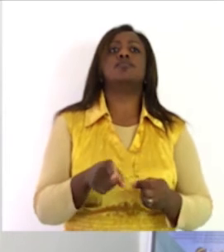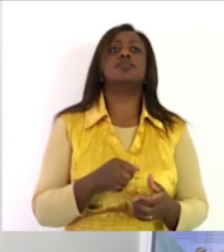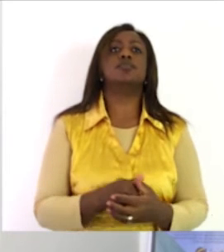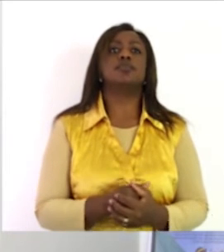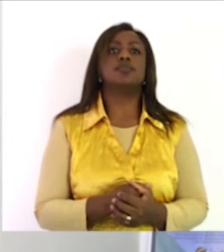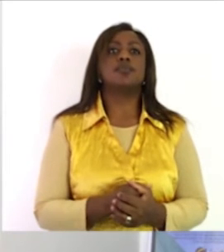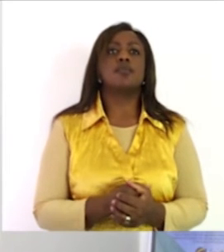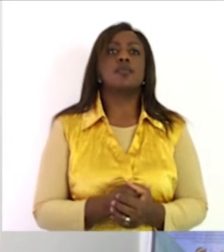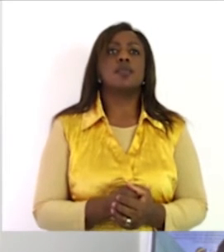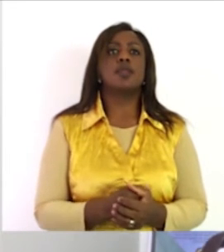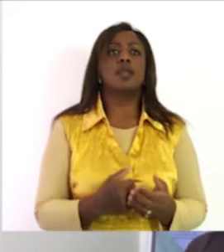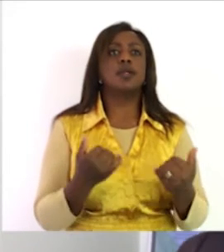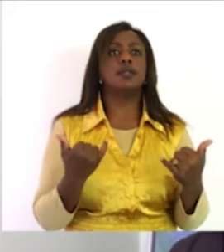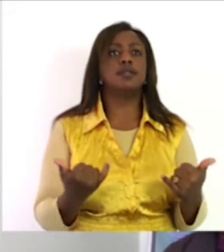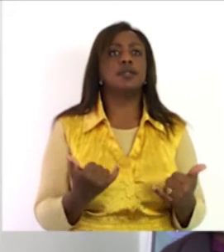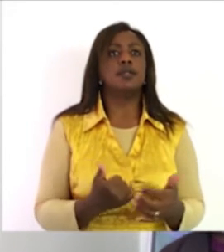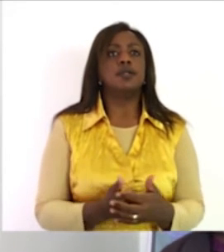exercise. So